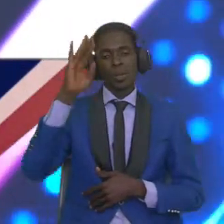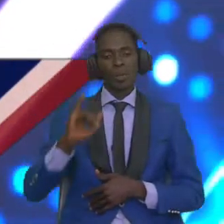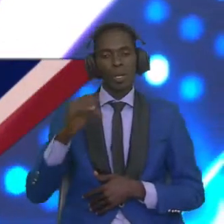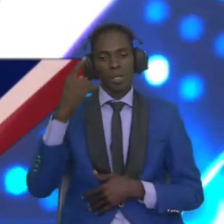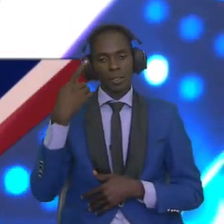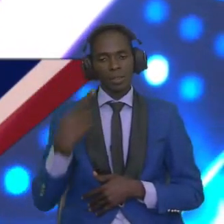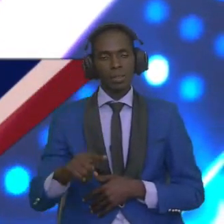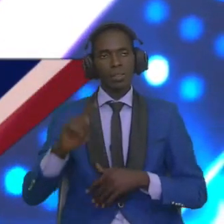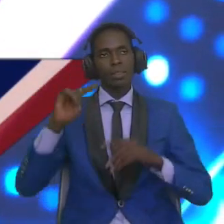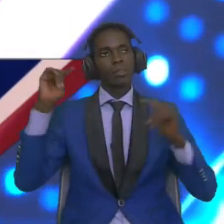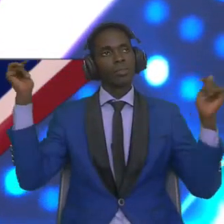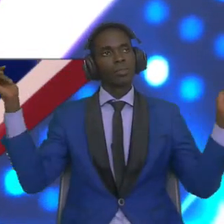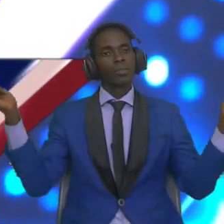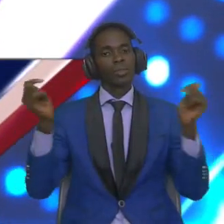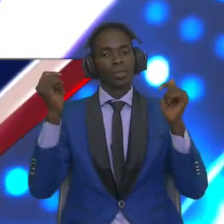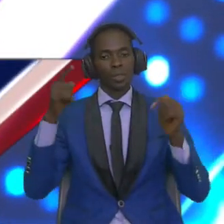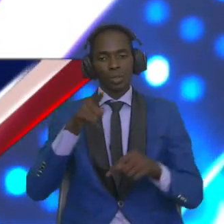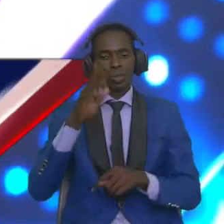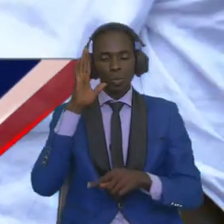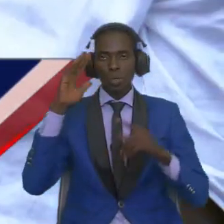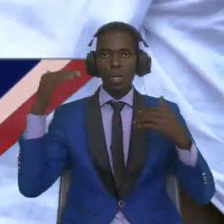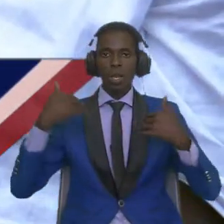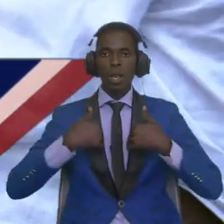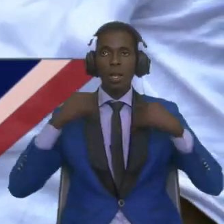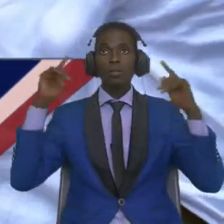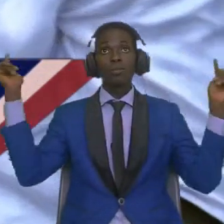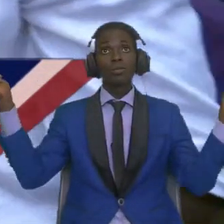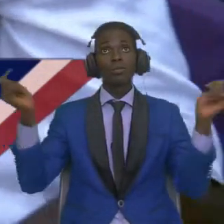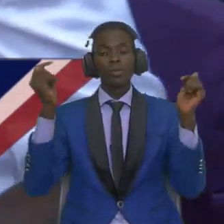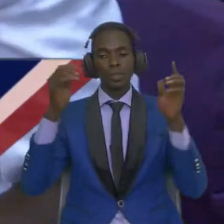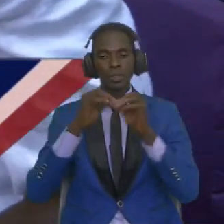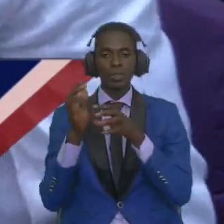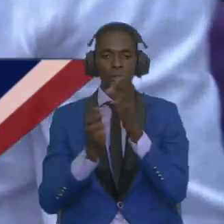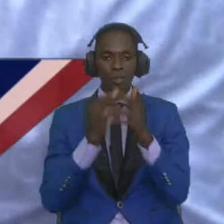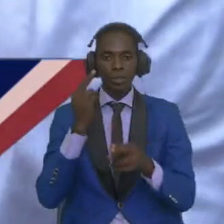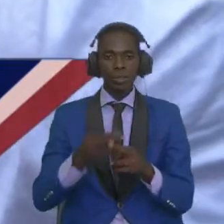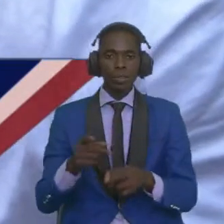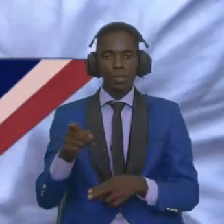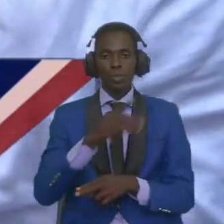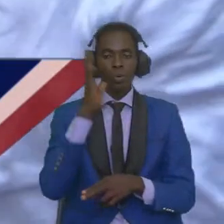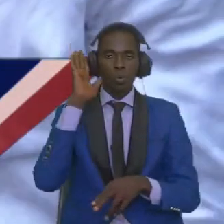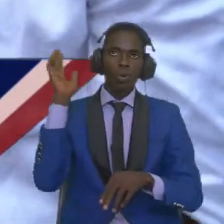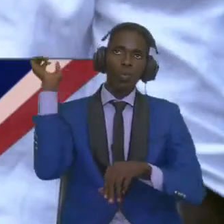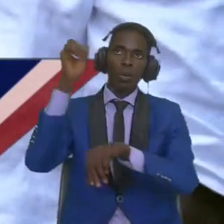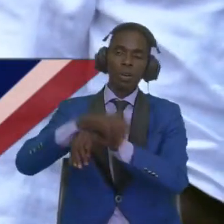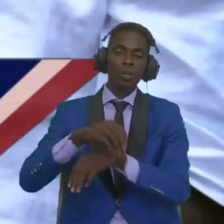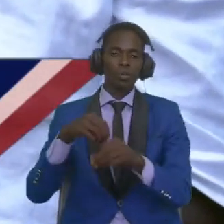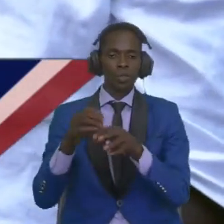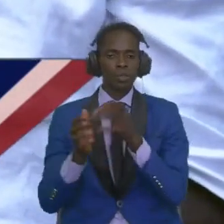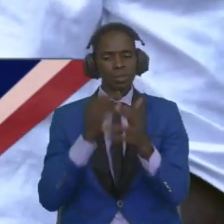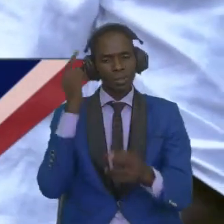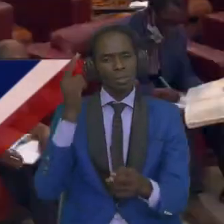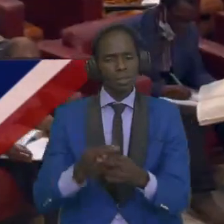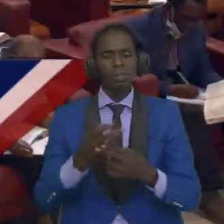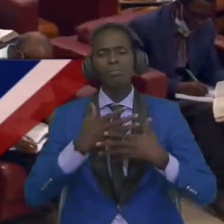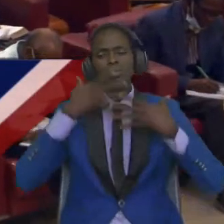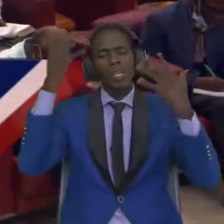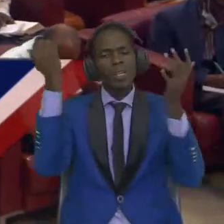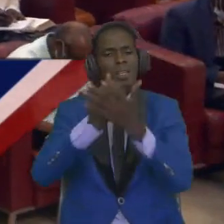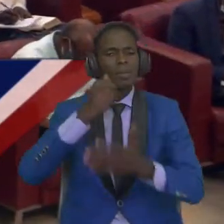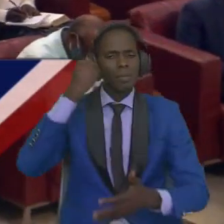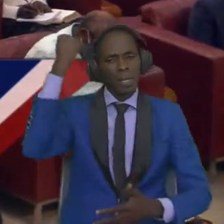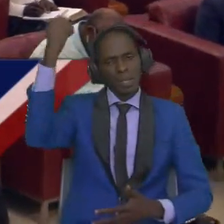the triumphant. You will triumph. You will overcome. Make your amen clear.